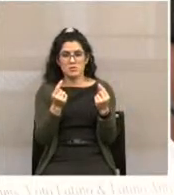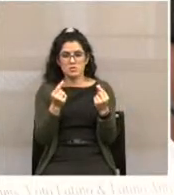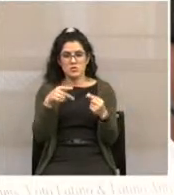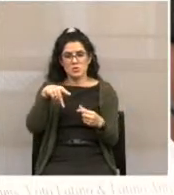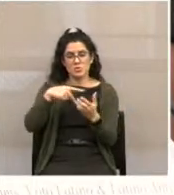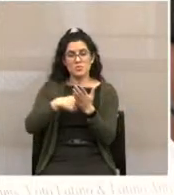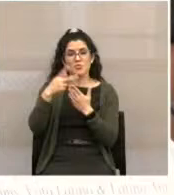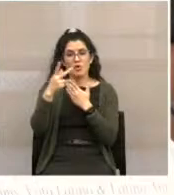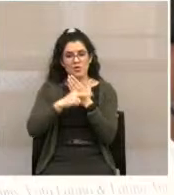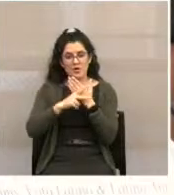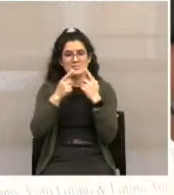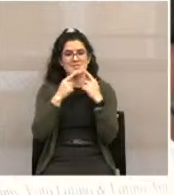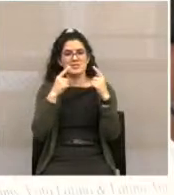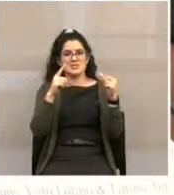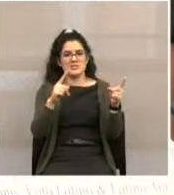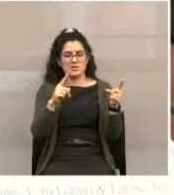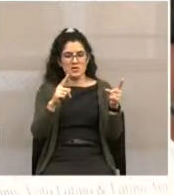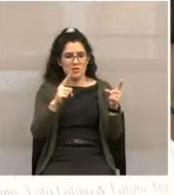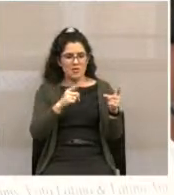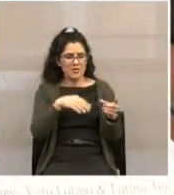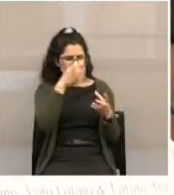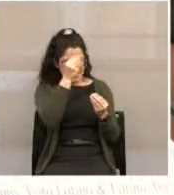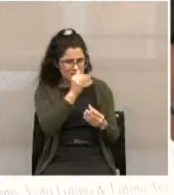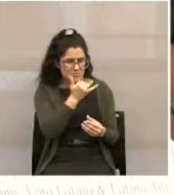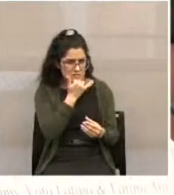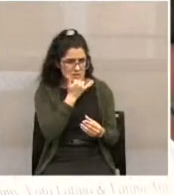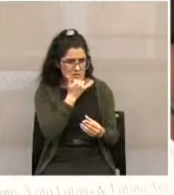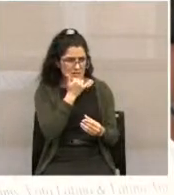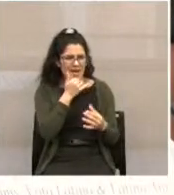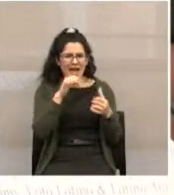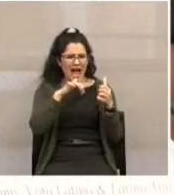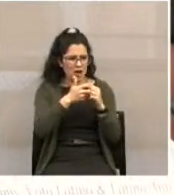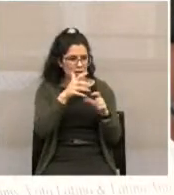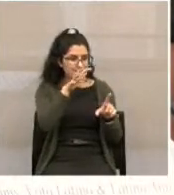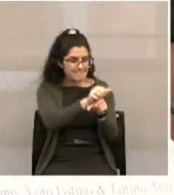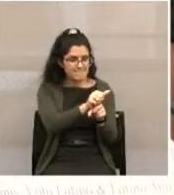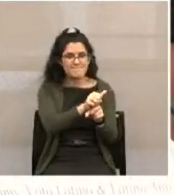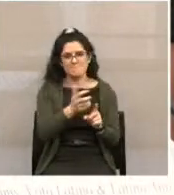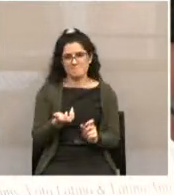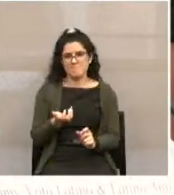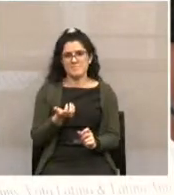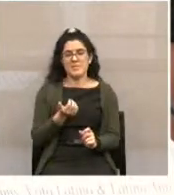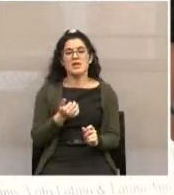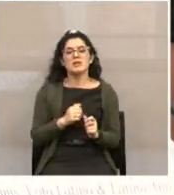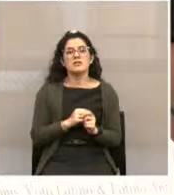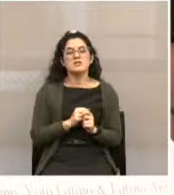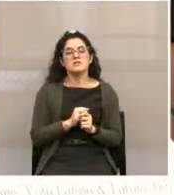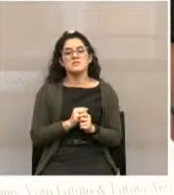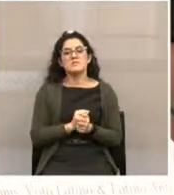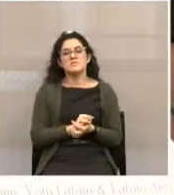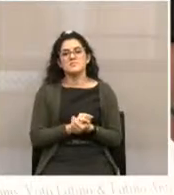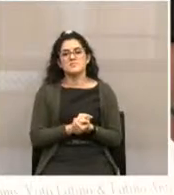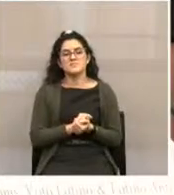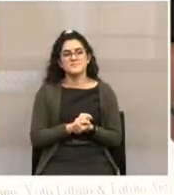that are successful at combating disinformation. The most important thing is the way